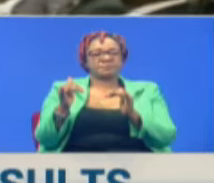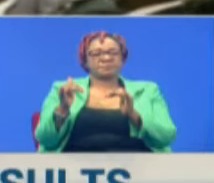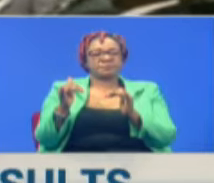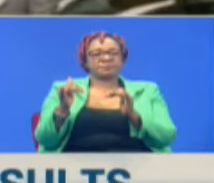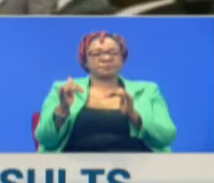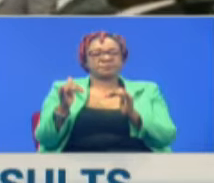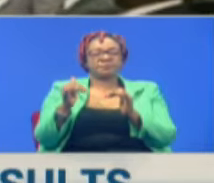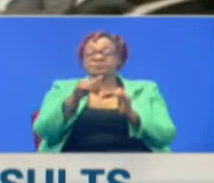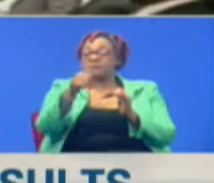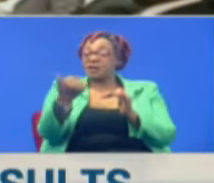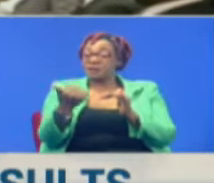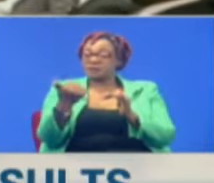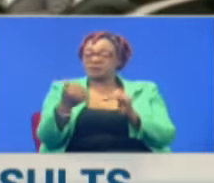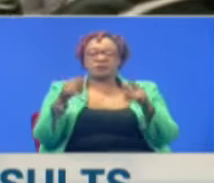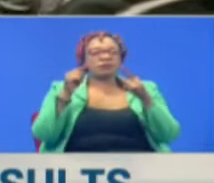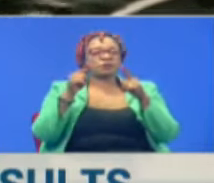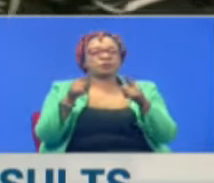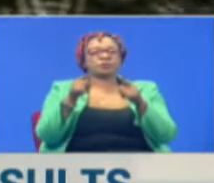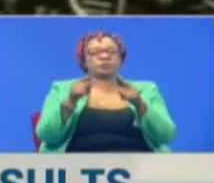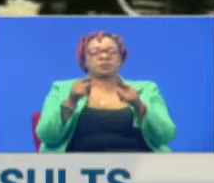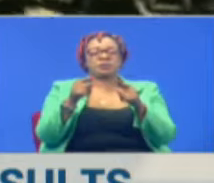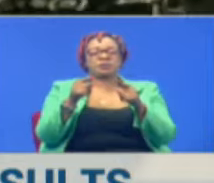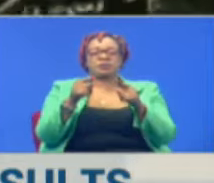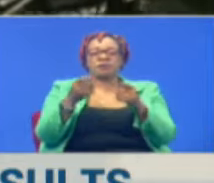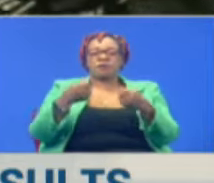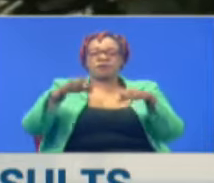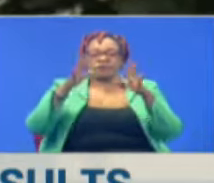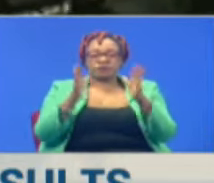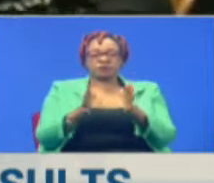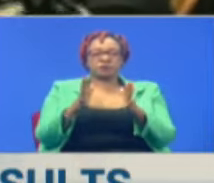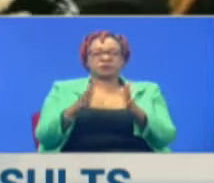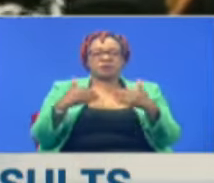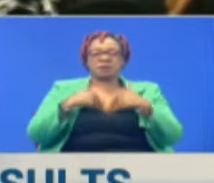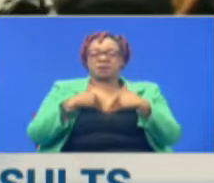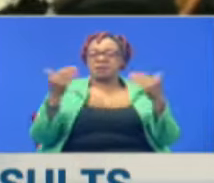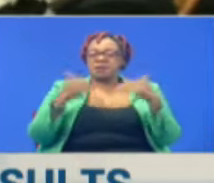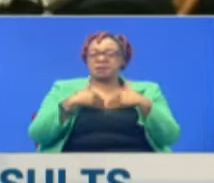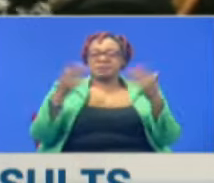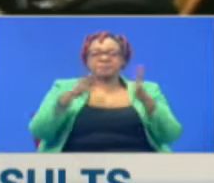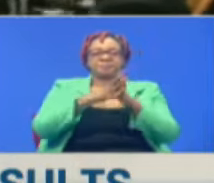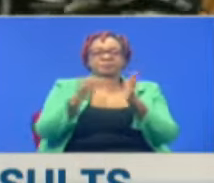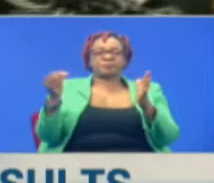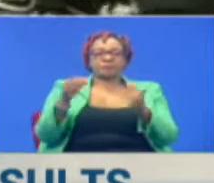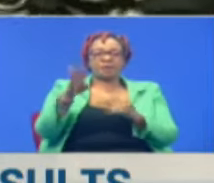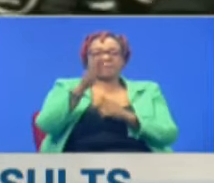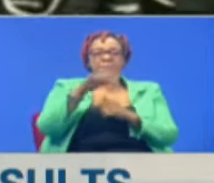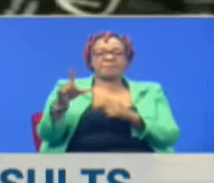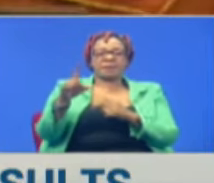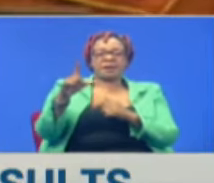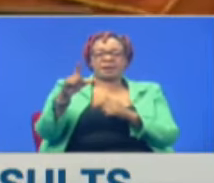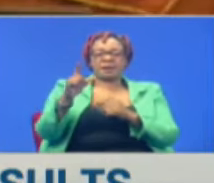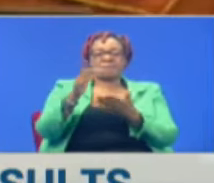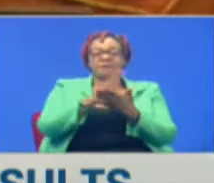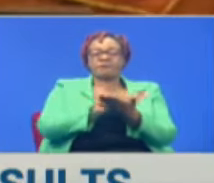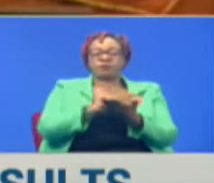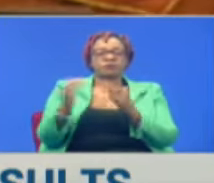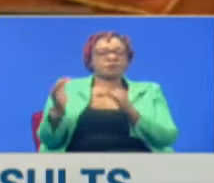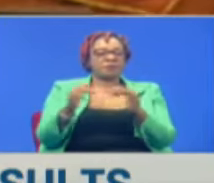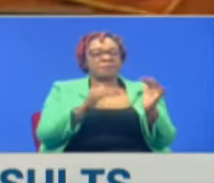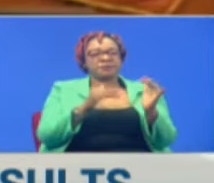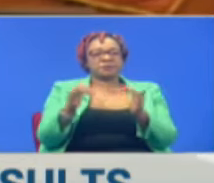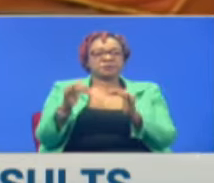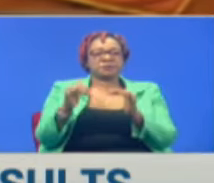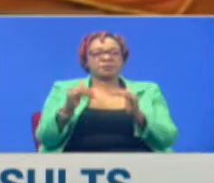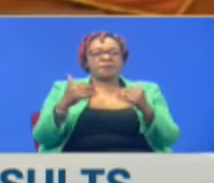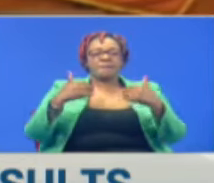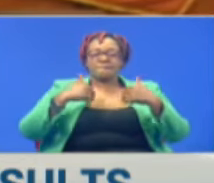And others accused House officials of intentionally denying them a copy of the BBI bill before the debate. Imagine I am an